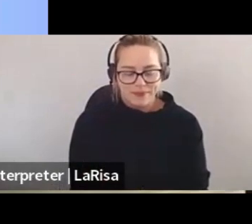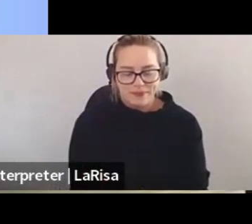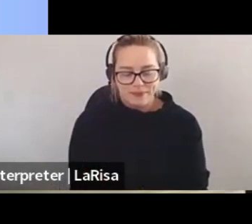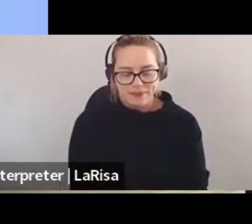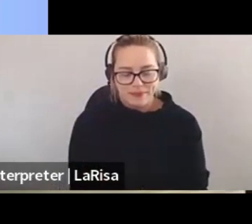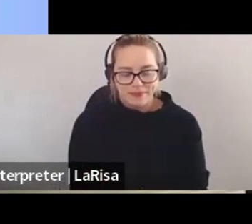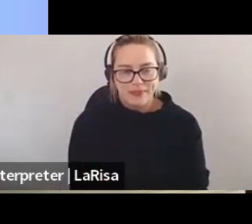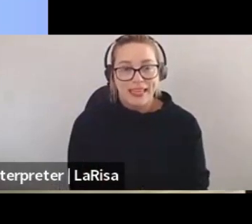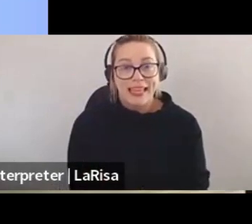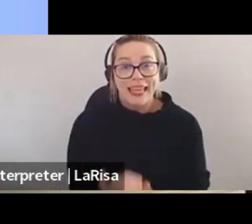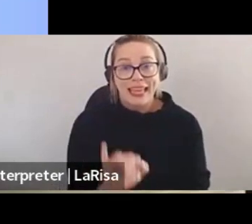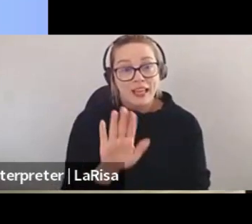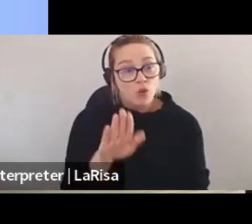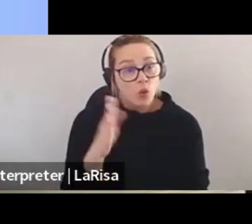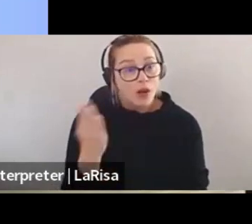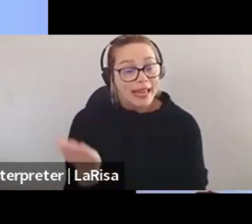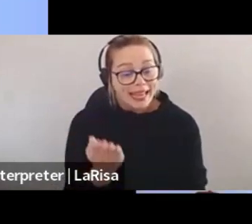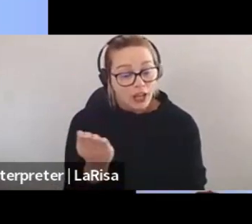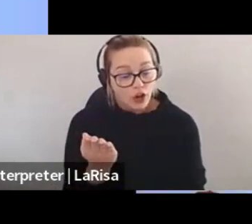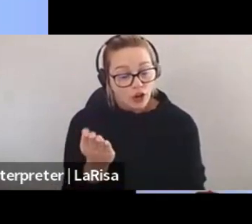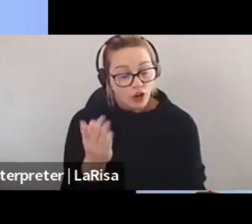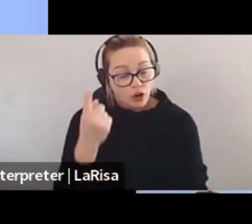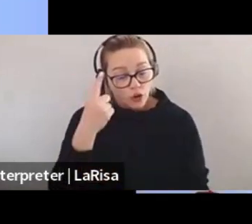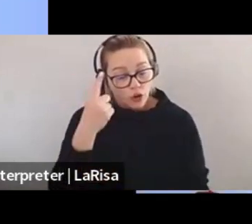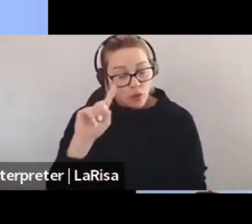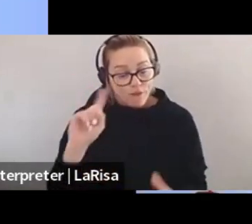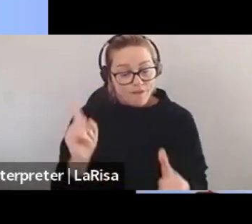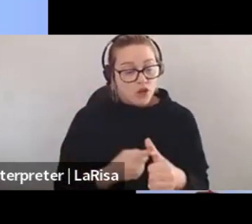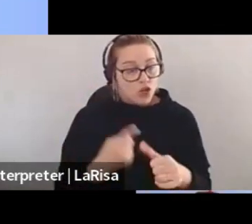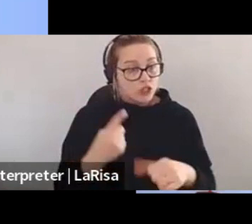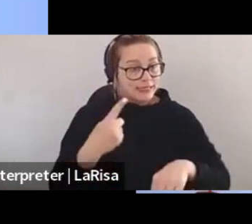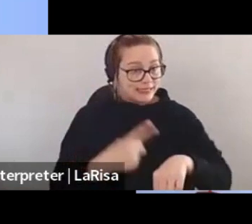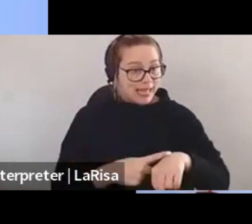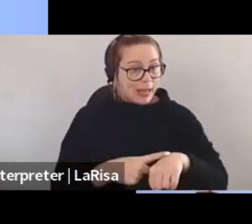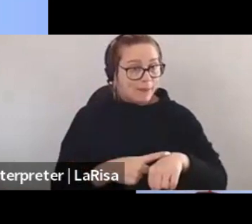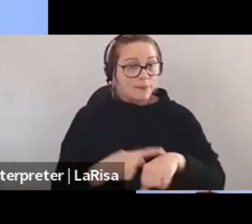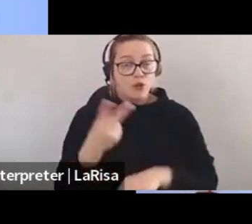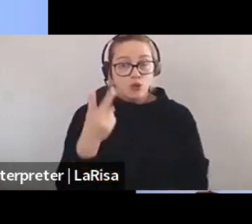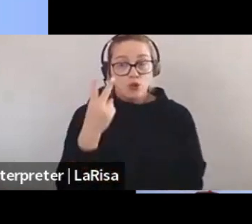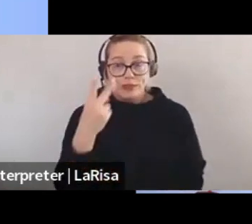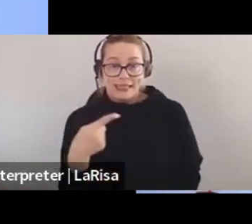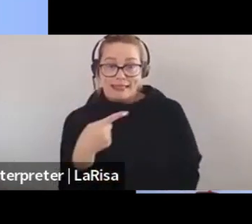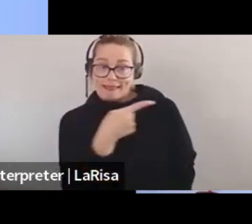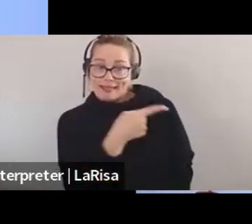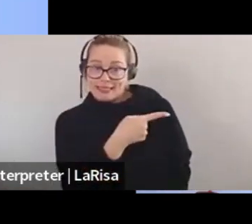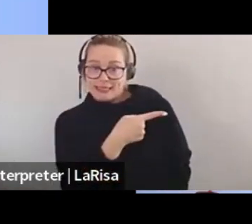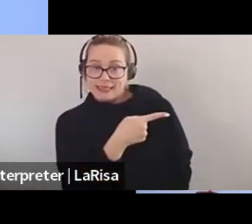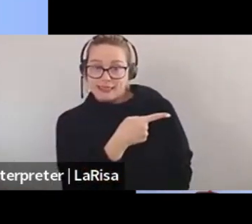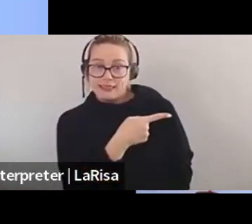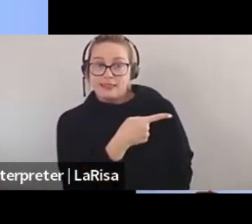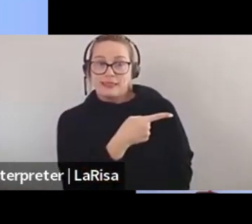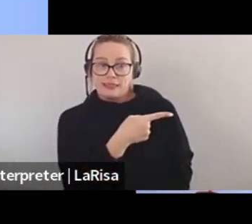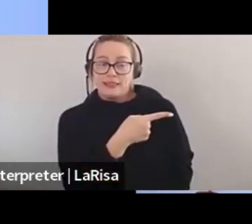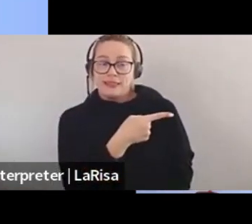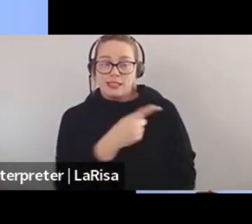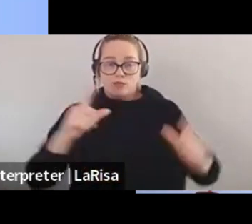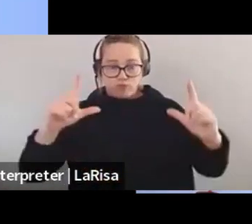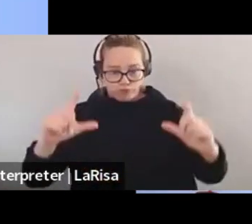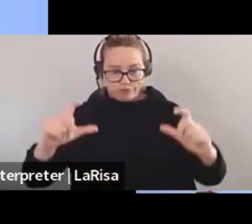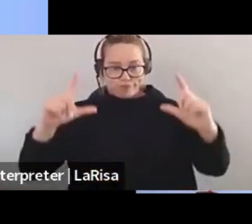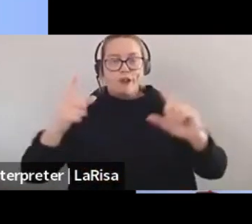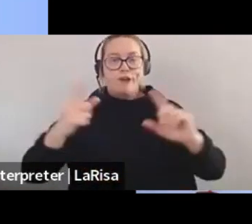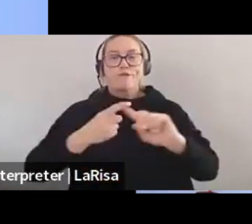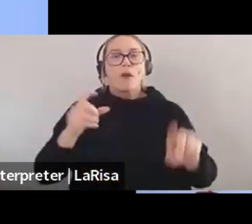going. So for anyone who's joining us for the first time, on the screen is a screenshot